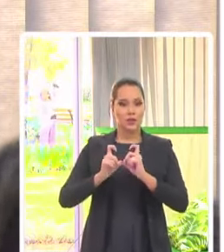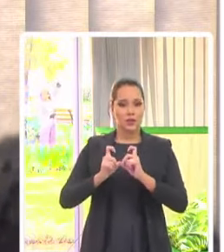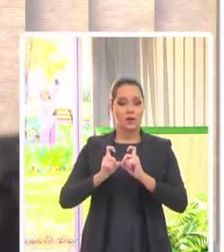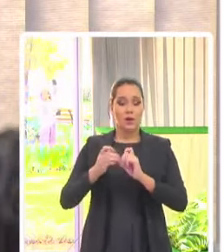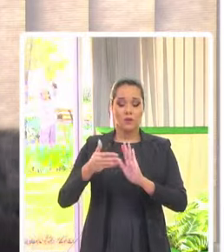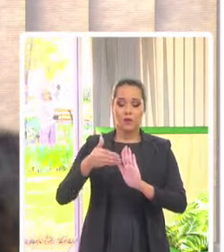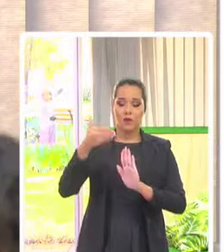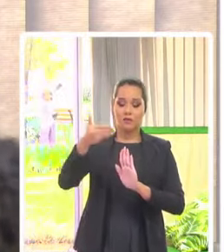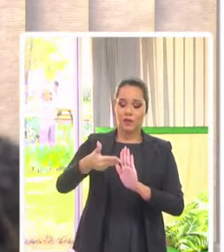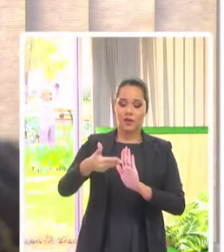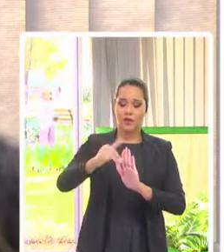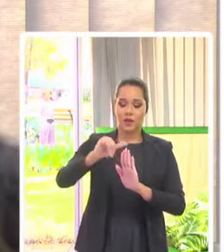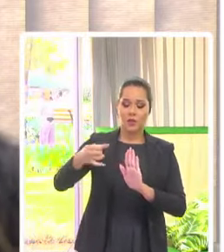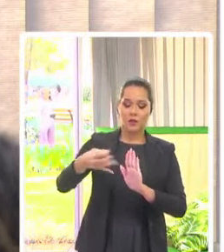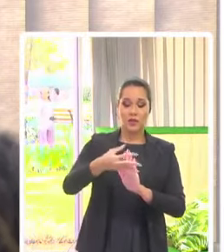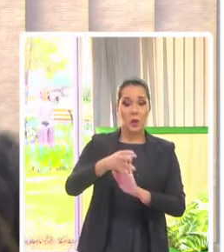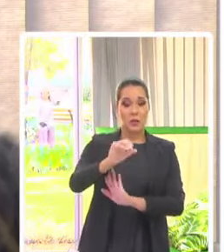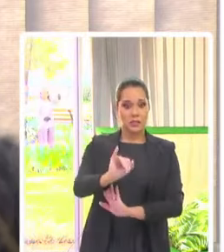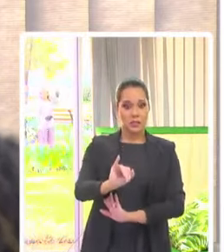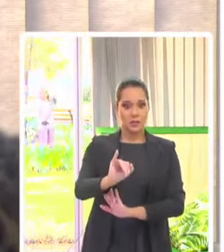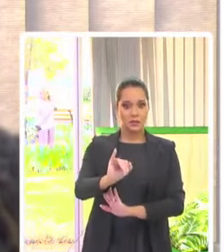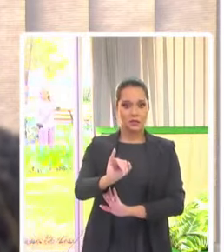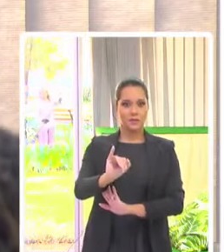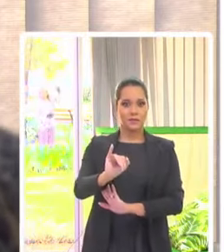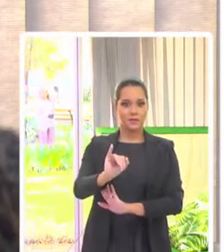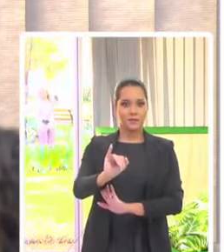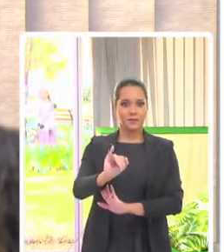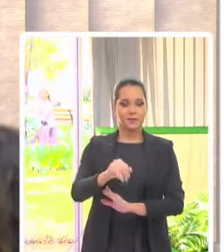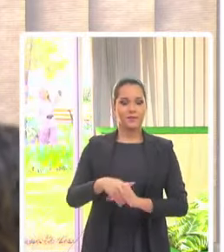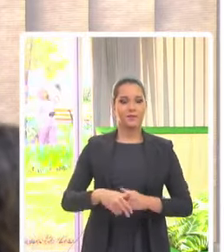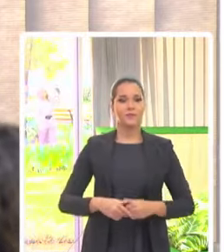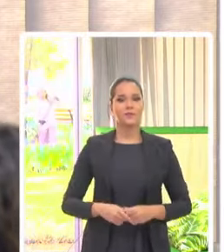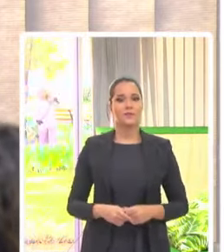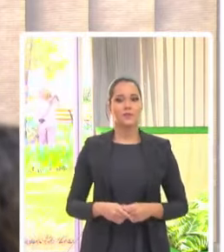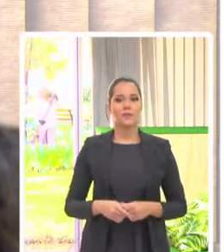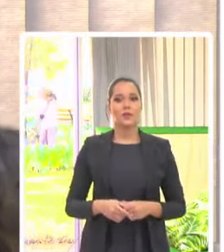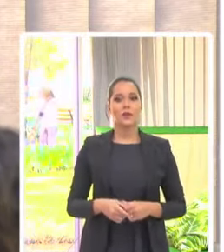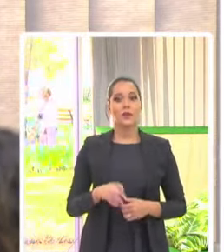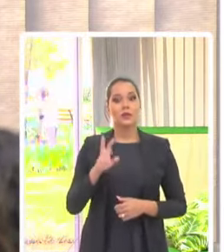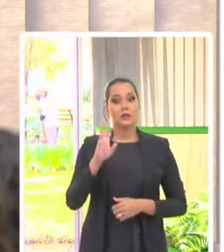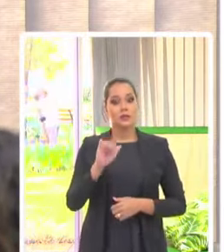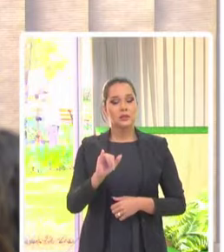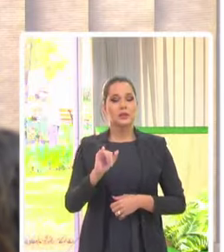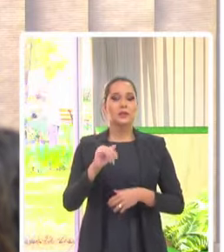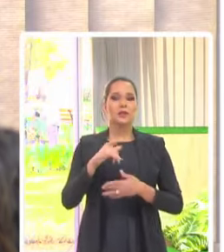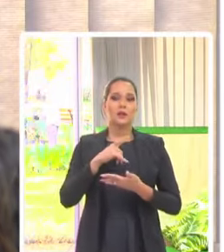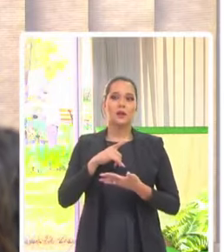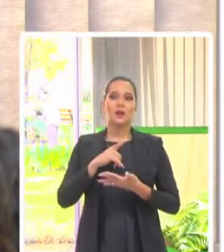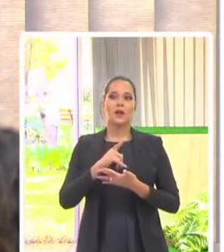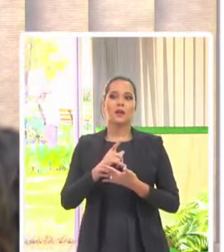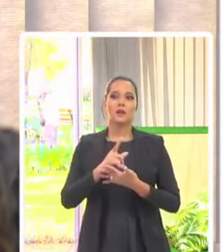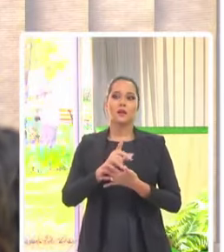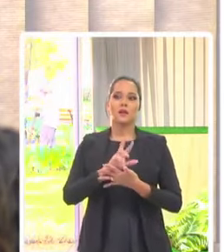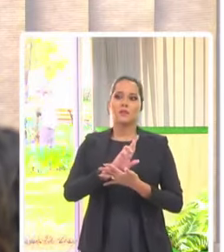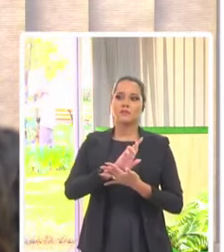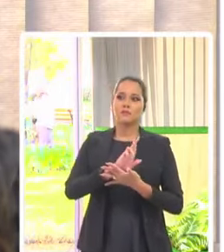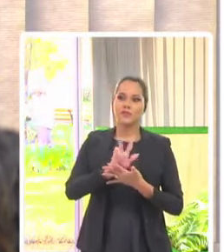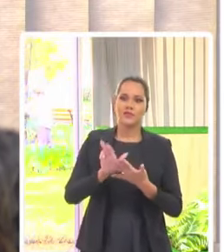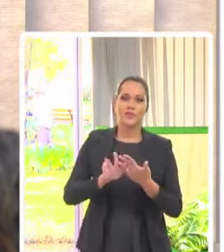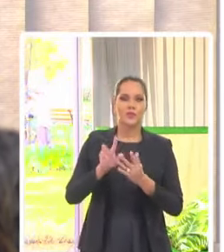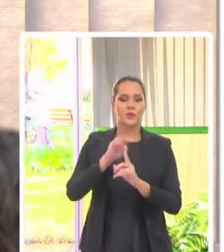if the coming of Raul Mata and David Eves and a vision of DPIs was